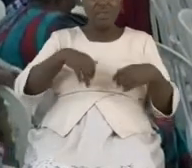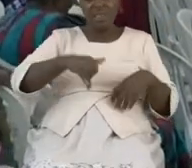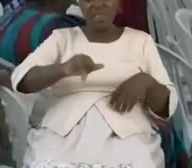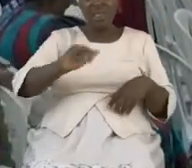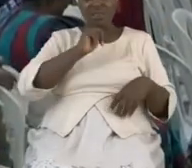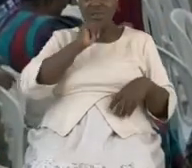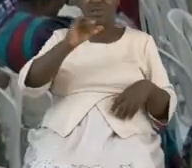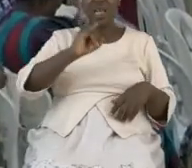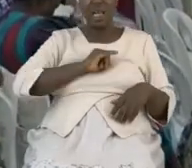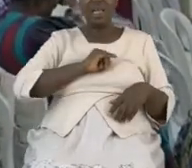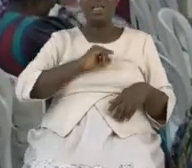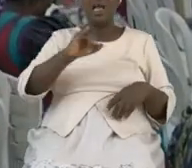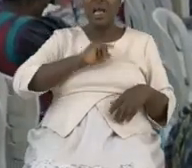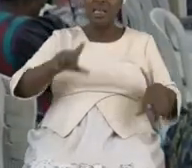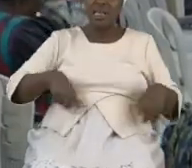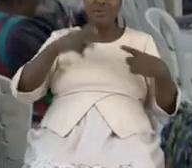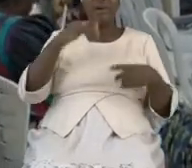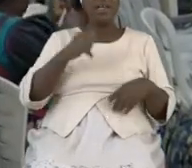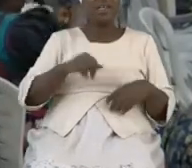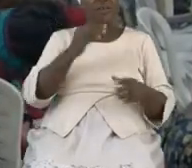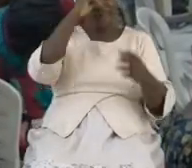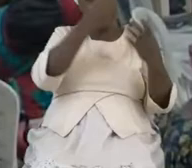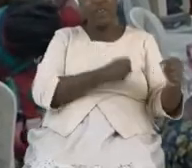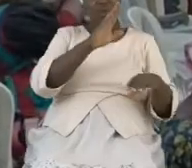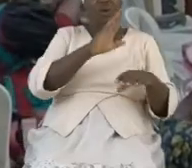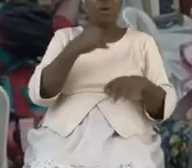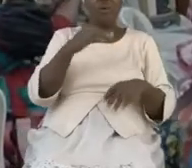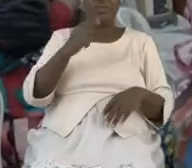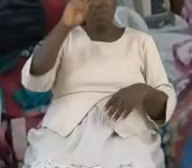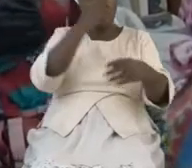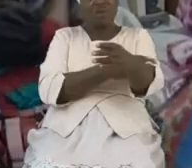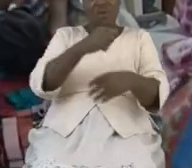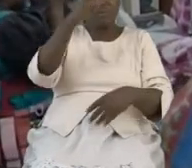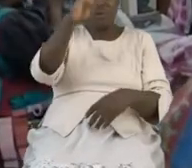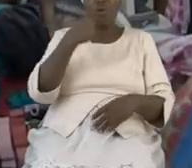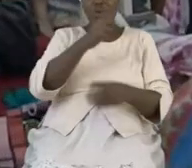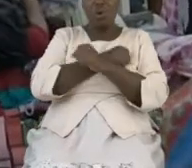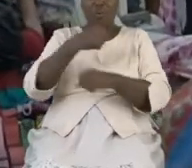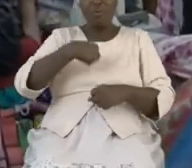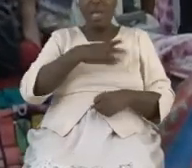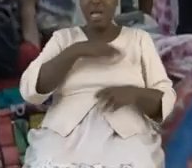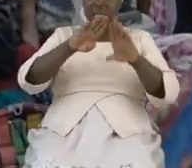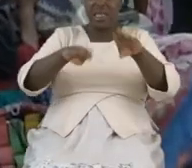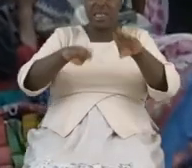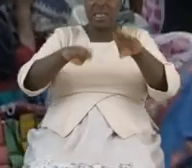the faith of the Son of God who loved me and gave himself for me.